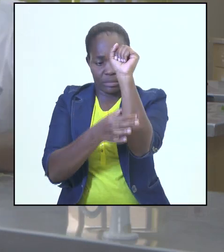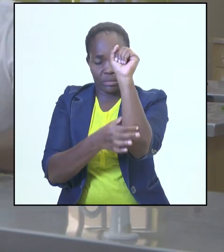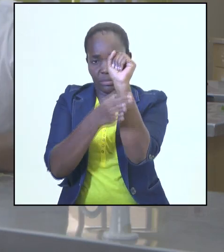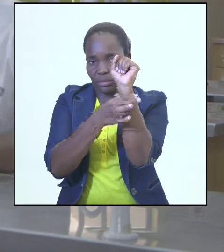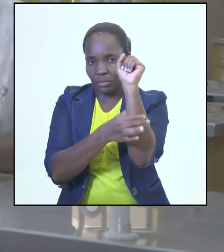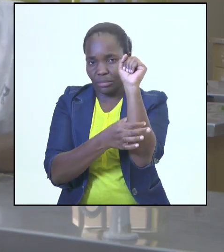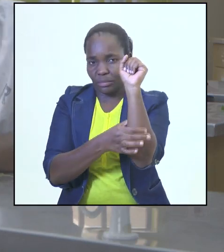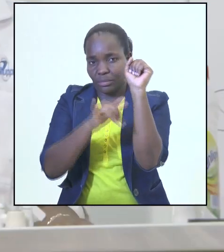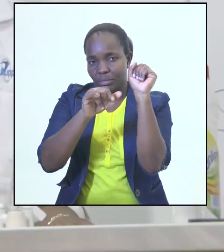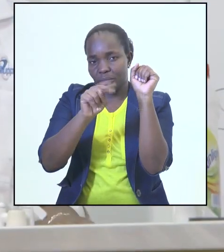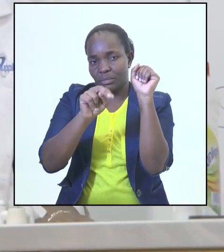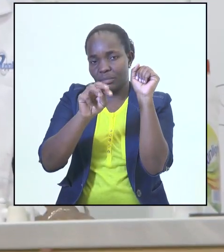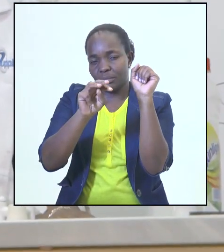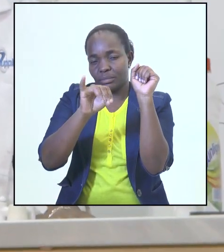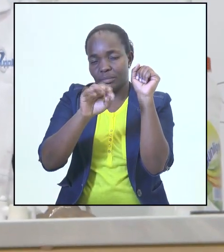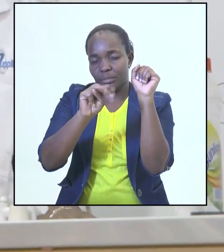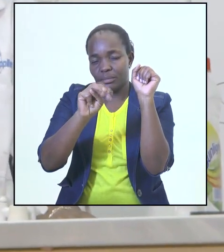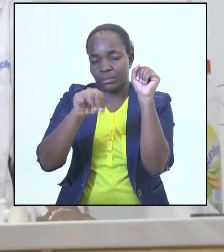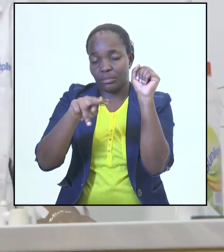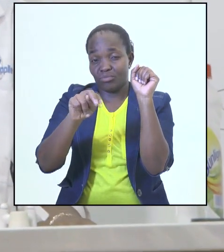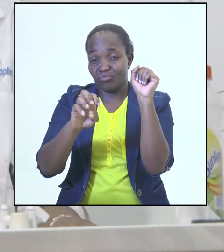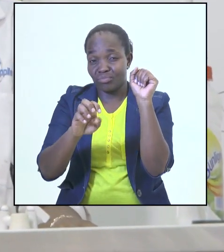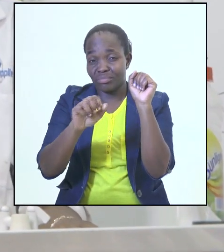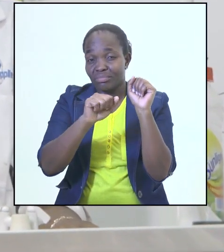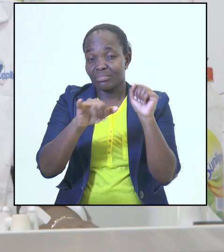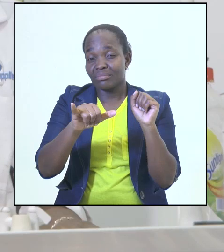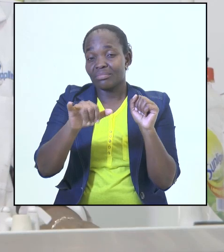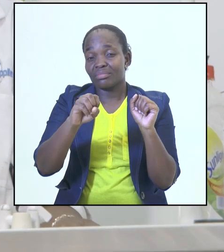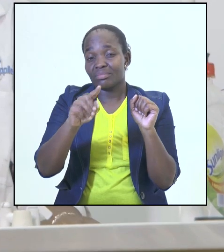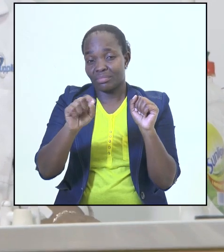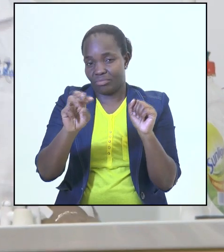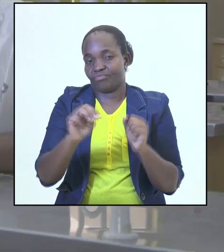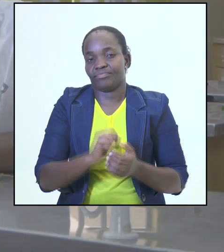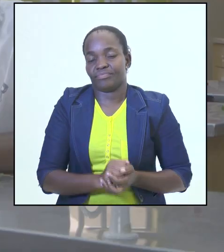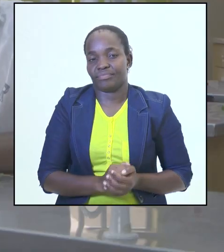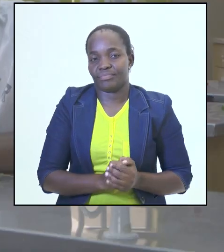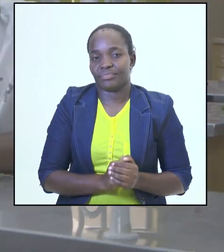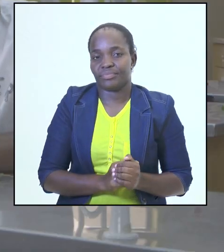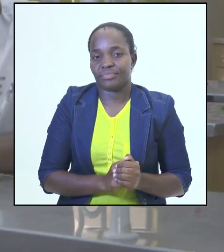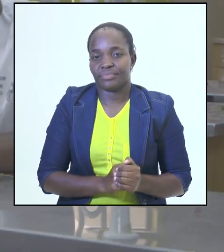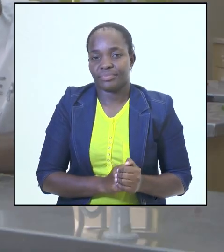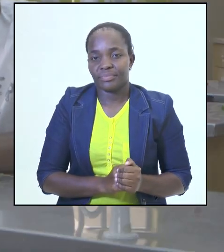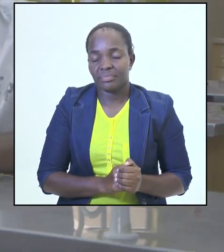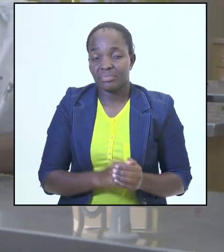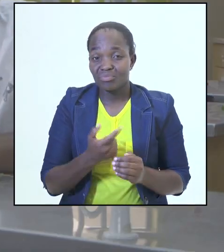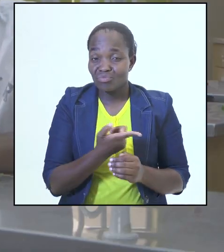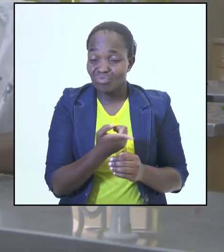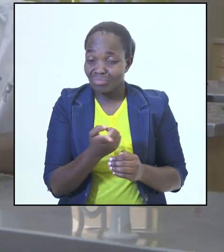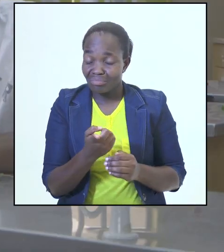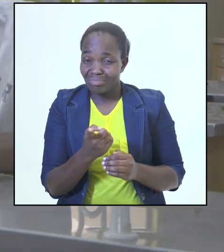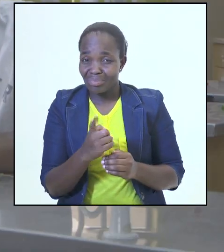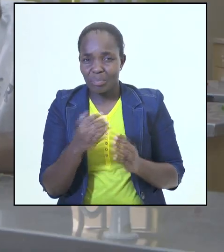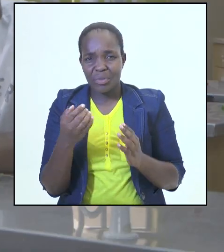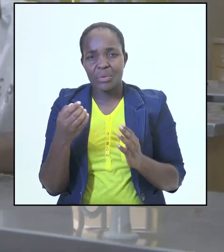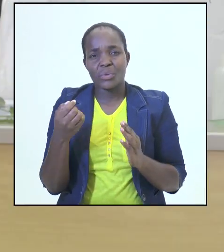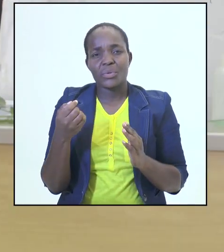Really? And it makes the medicine that we need to get well. All those are in the glucose the